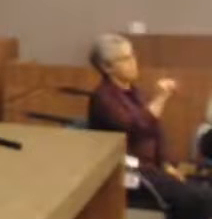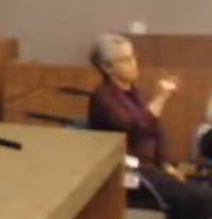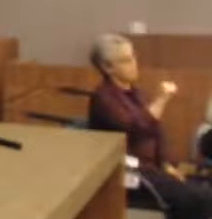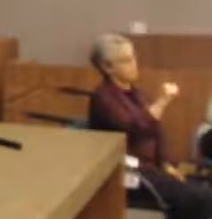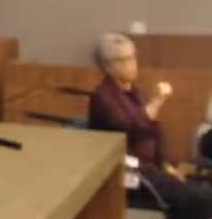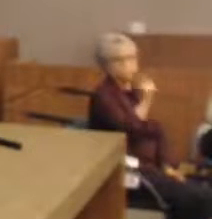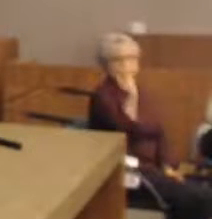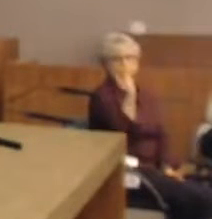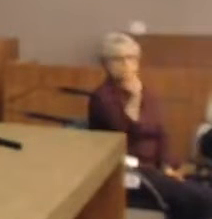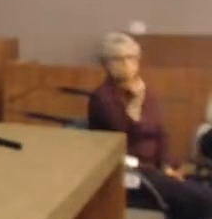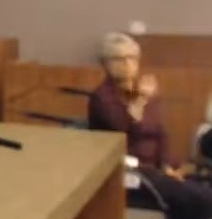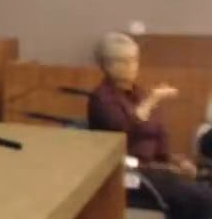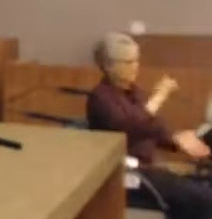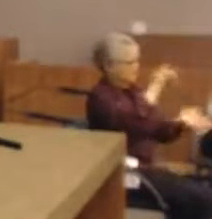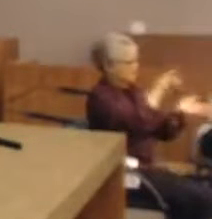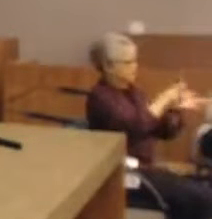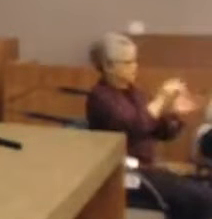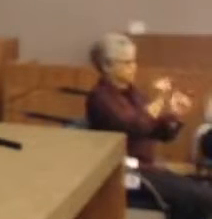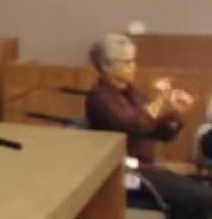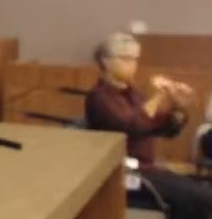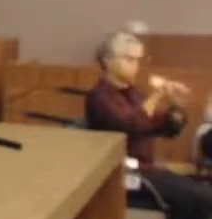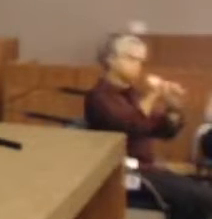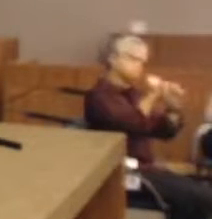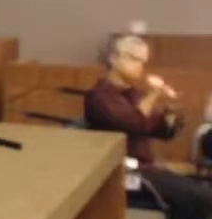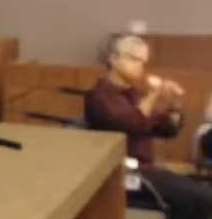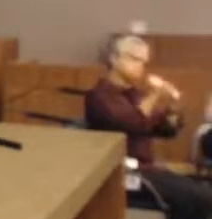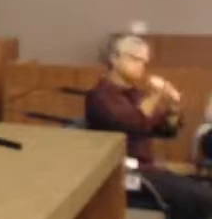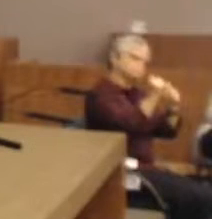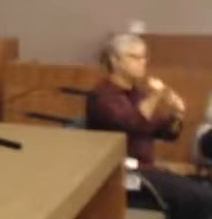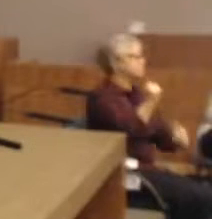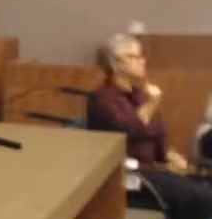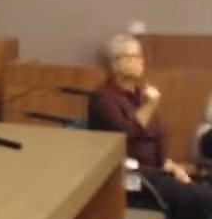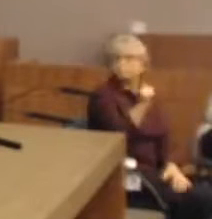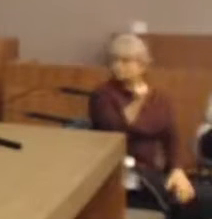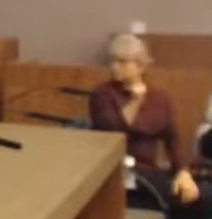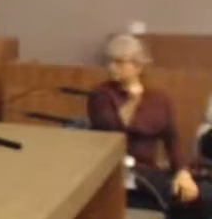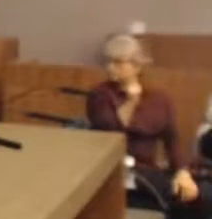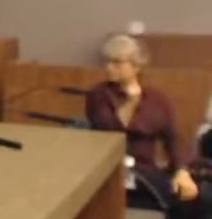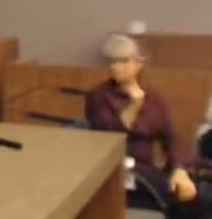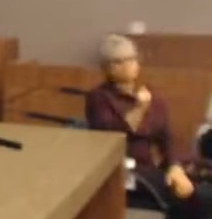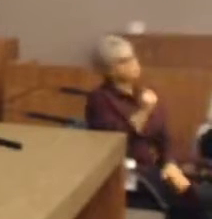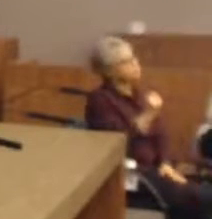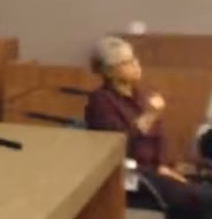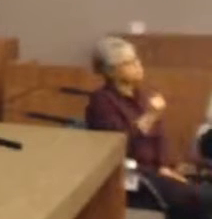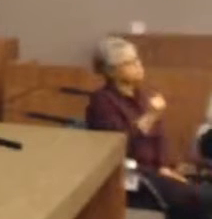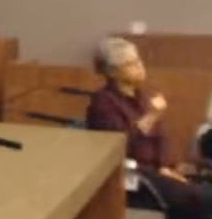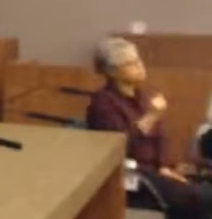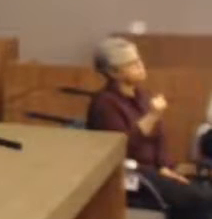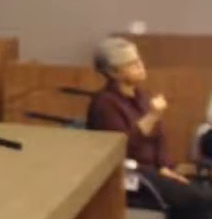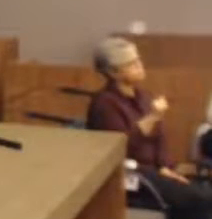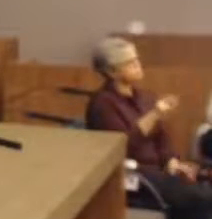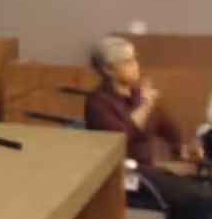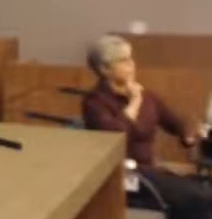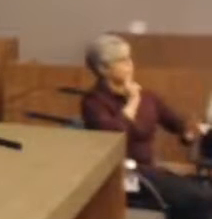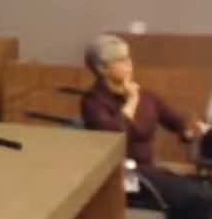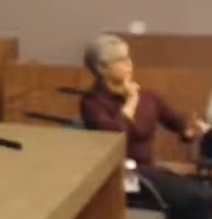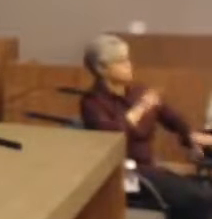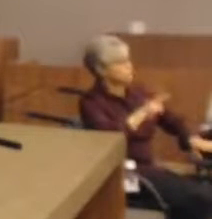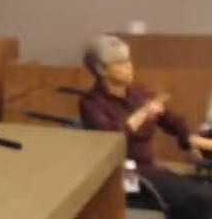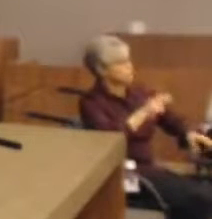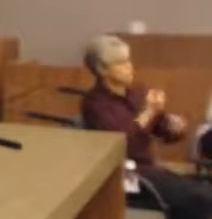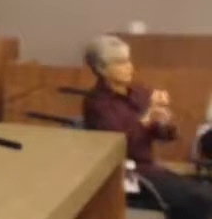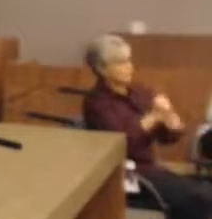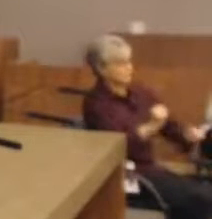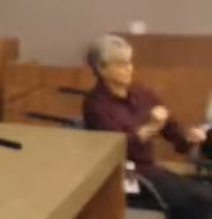of our brain. And the amygdala, it's really the part of our brain that responds to safety.